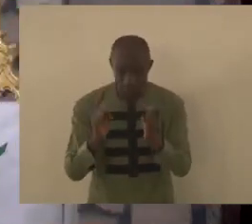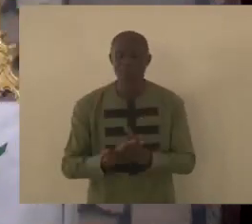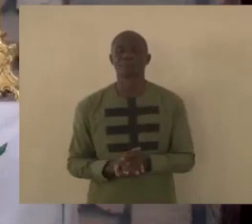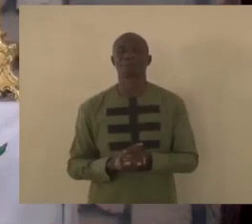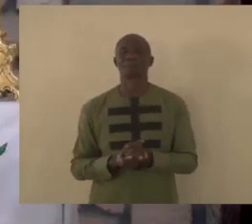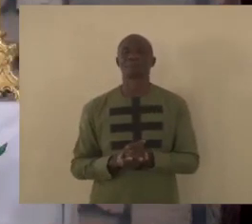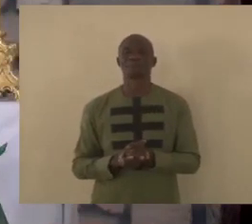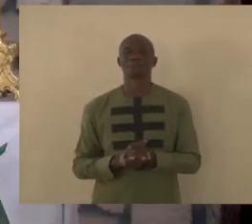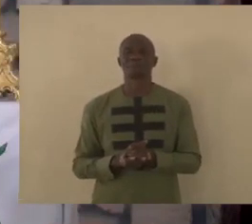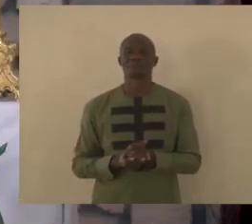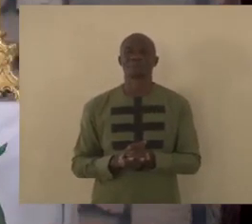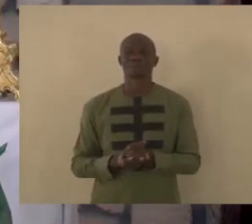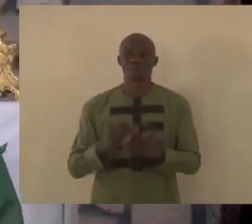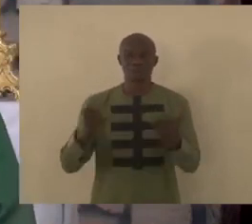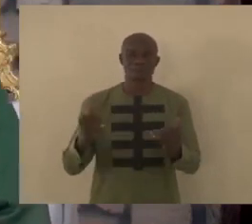observe.